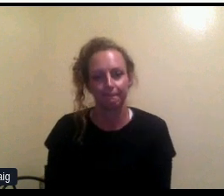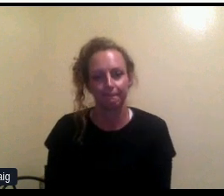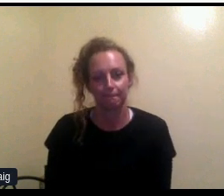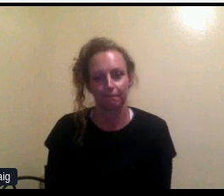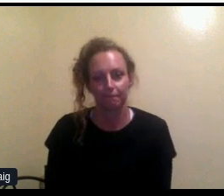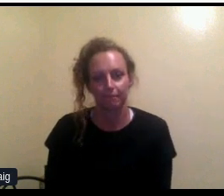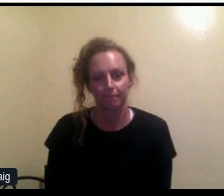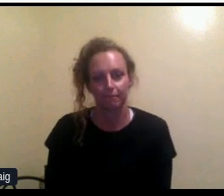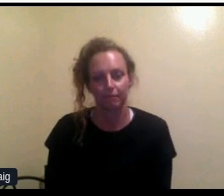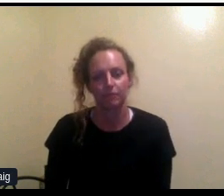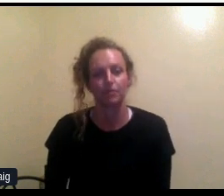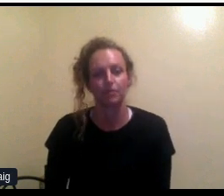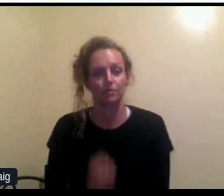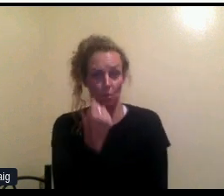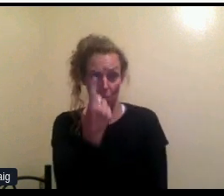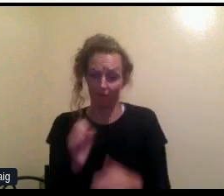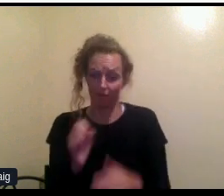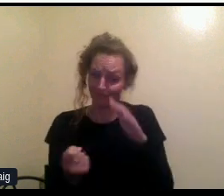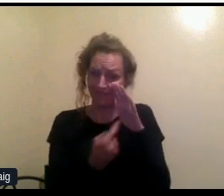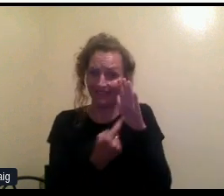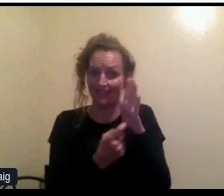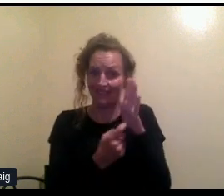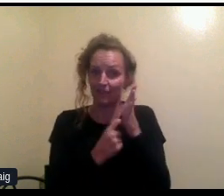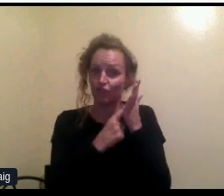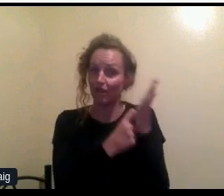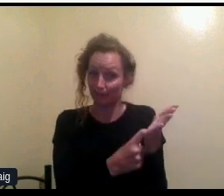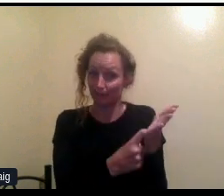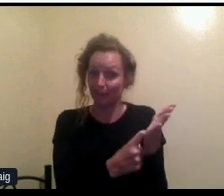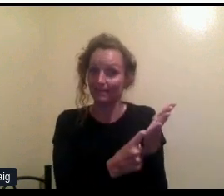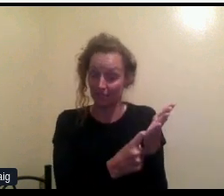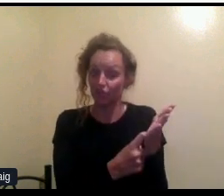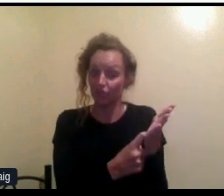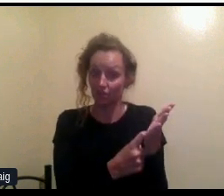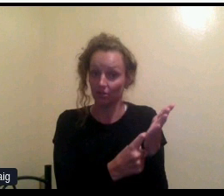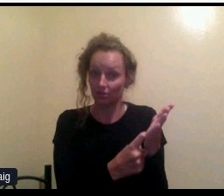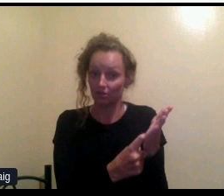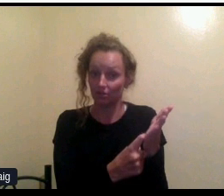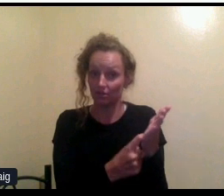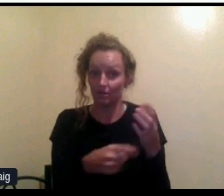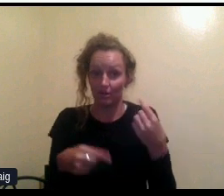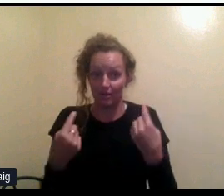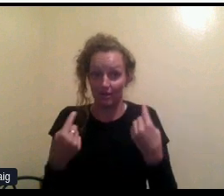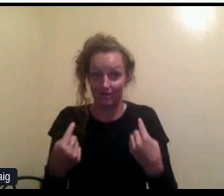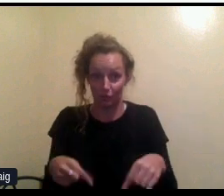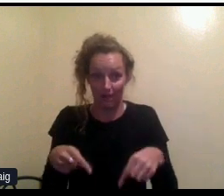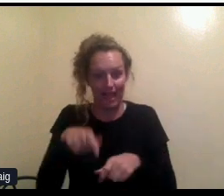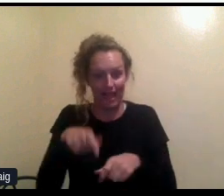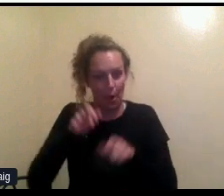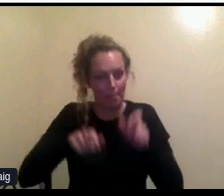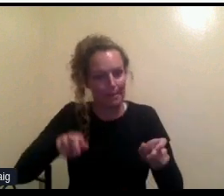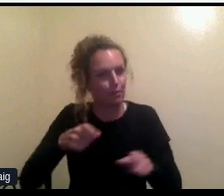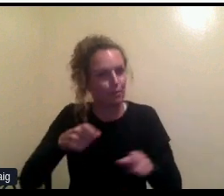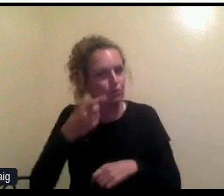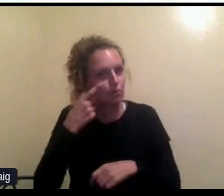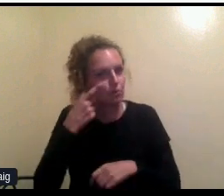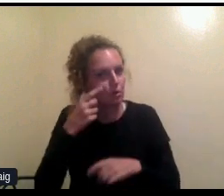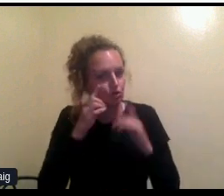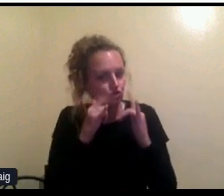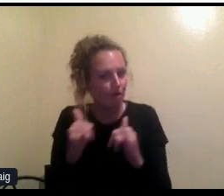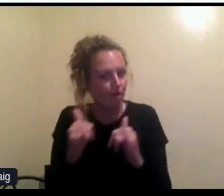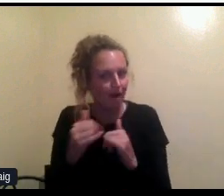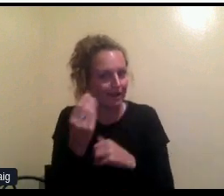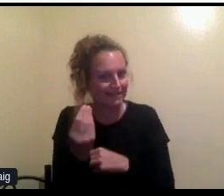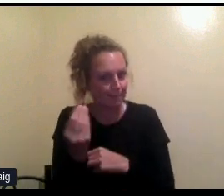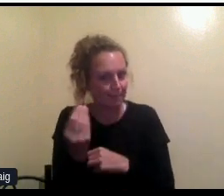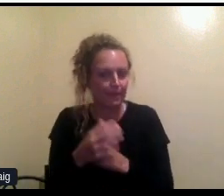key recommendations we make is to let people try before you buy, wherever possible. The best way for disabled people to know if they could use a